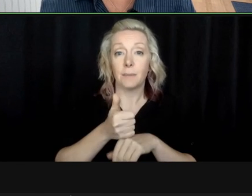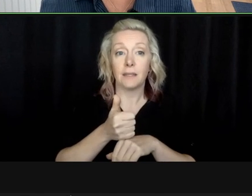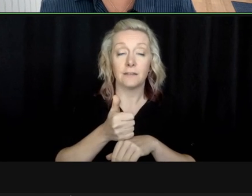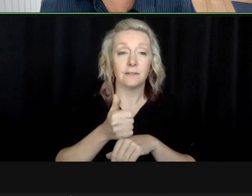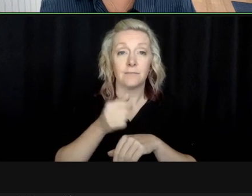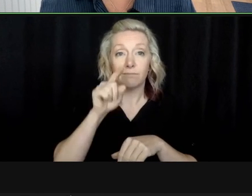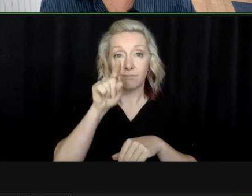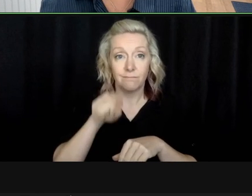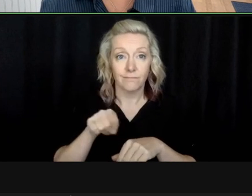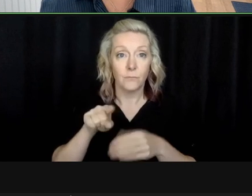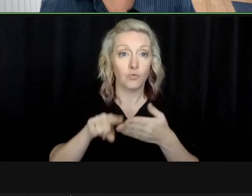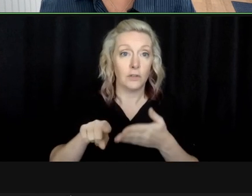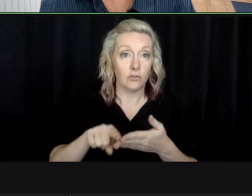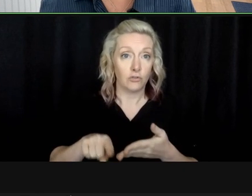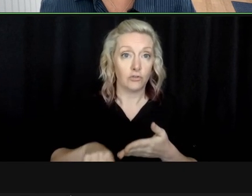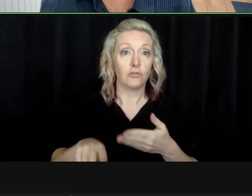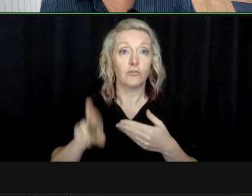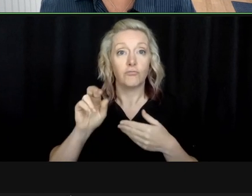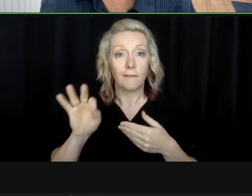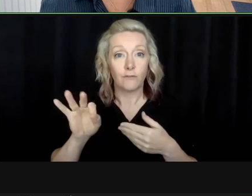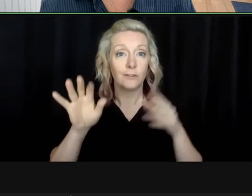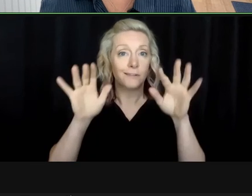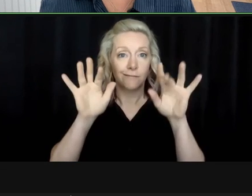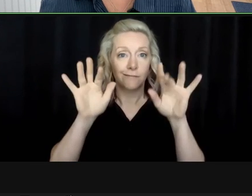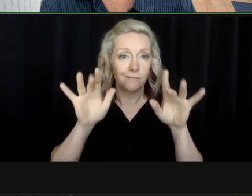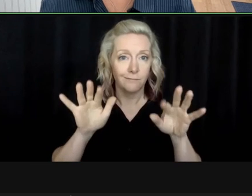likes that, and then references, and then